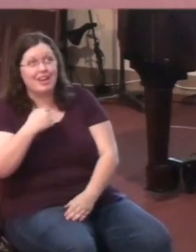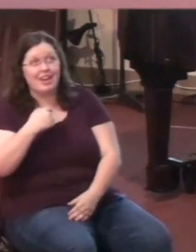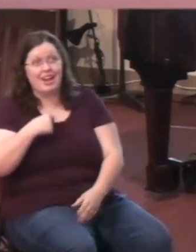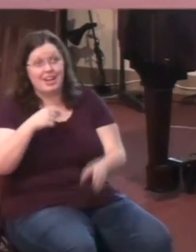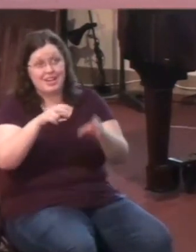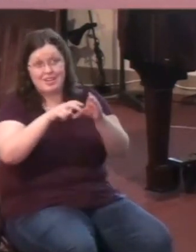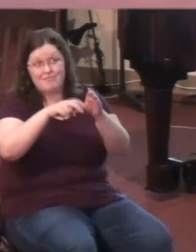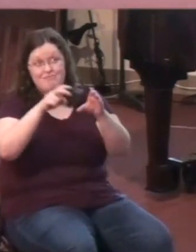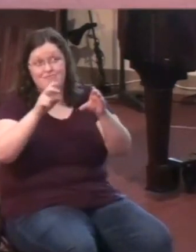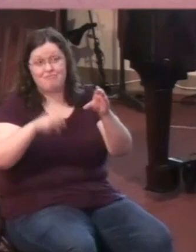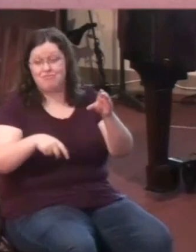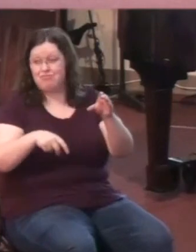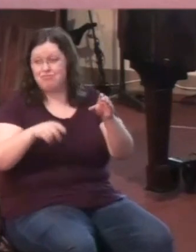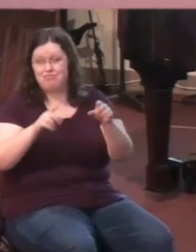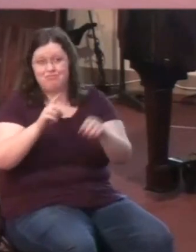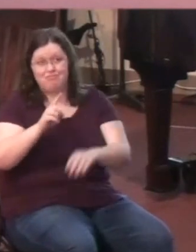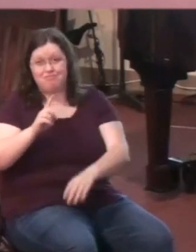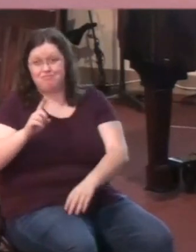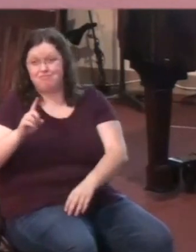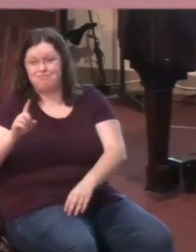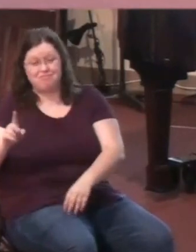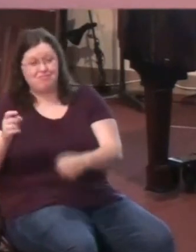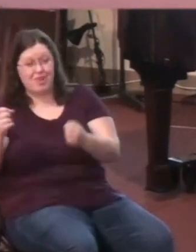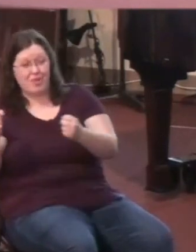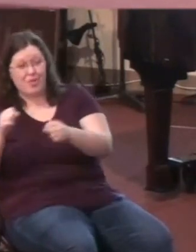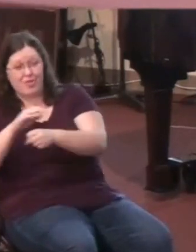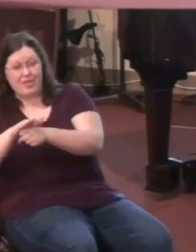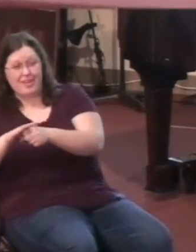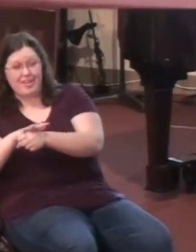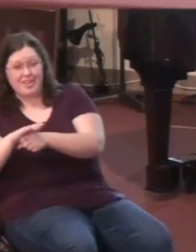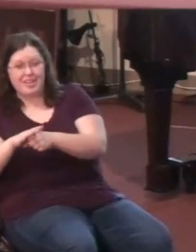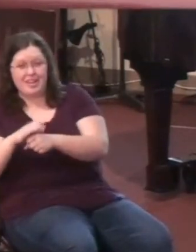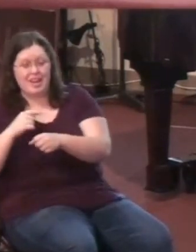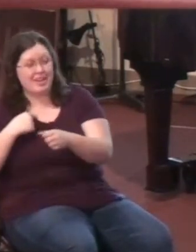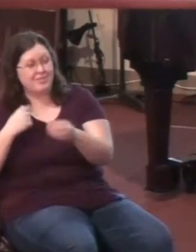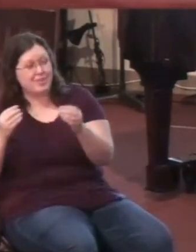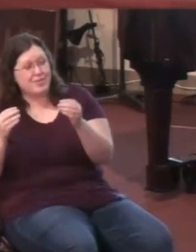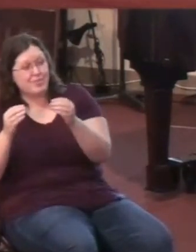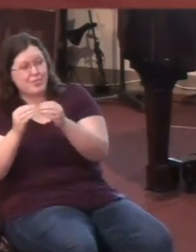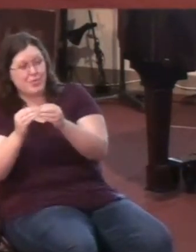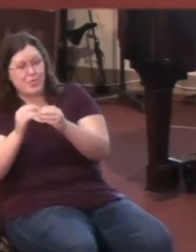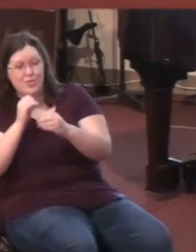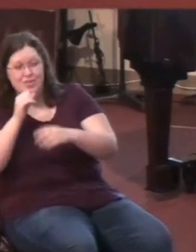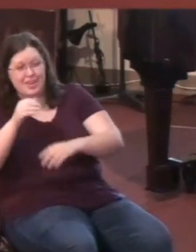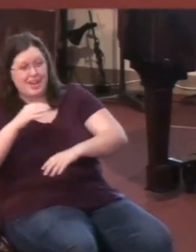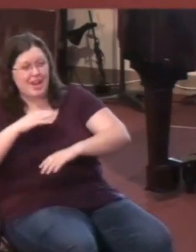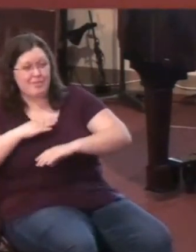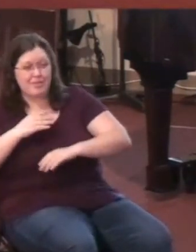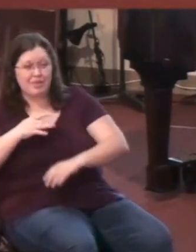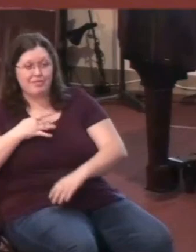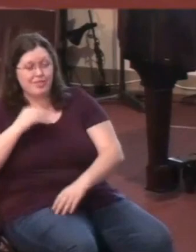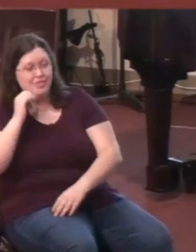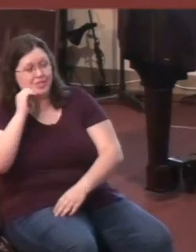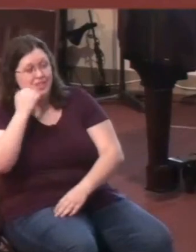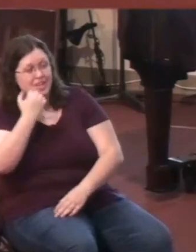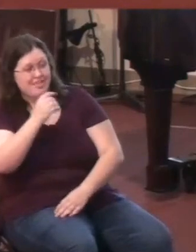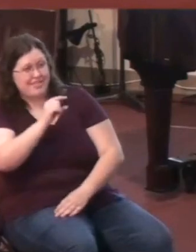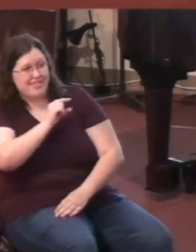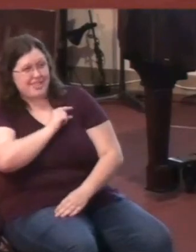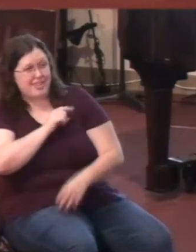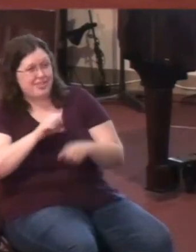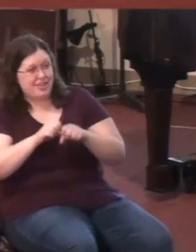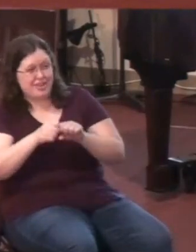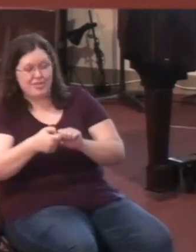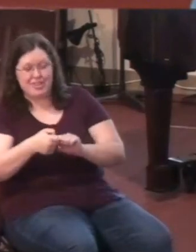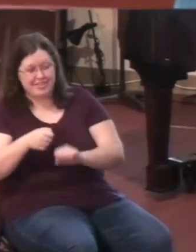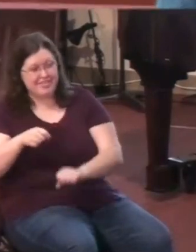my good. It's leading me in the colder zone where I'm going to be more unhappy and I'm going to feel shame and grief and guilt and all of those other things. But